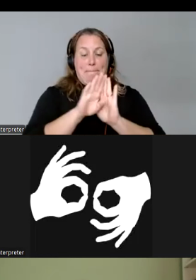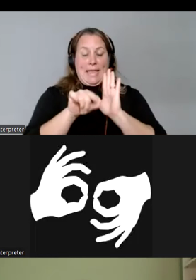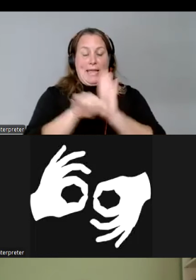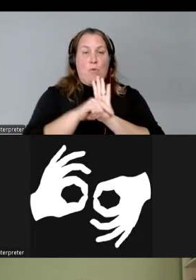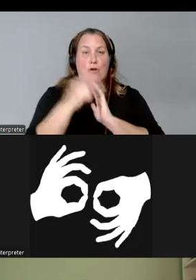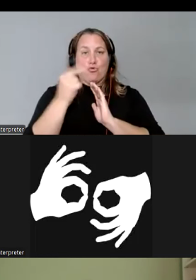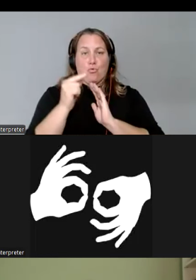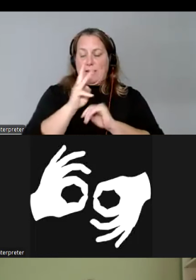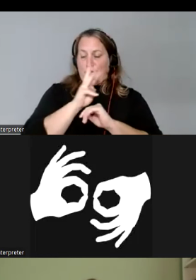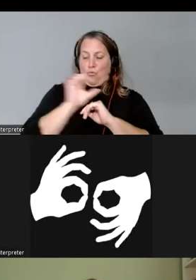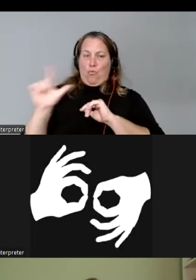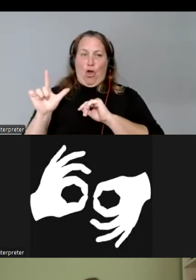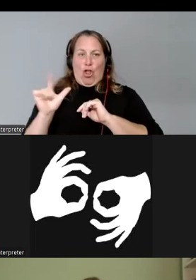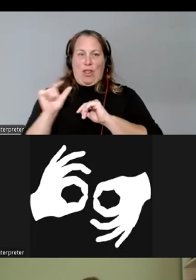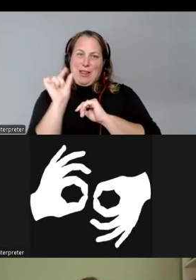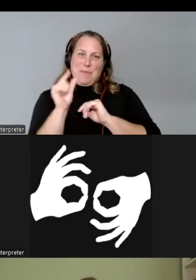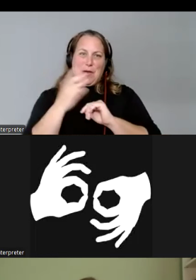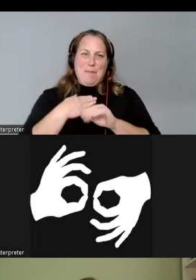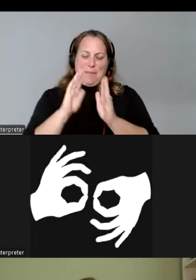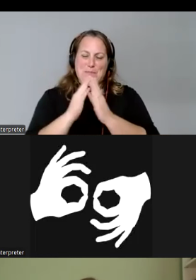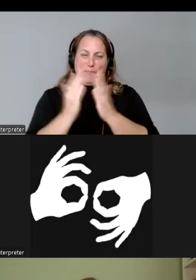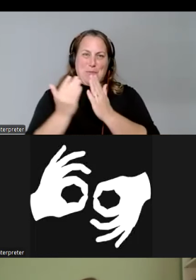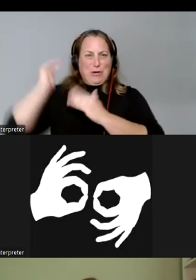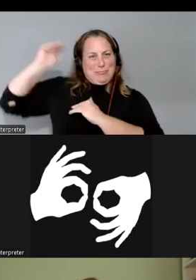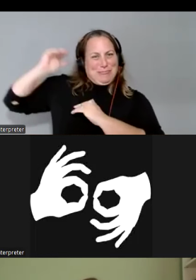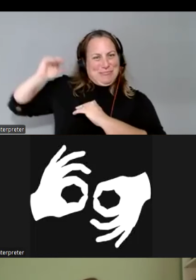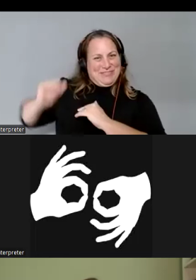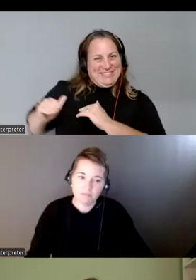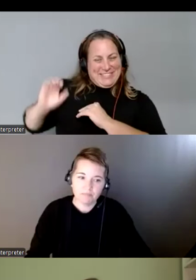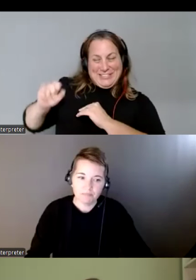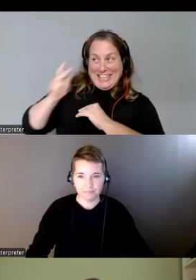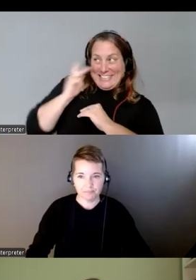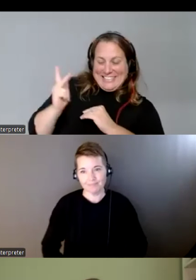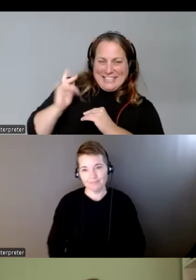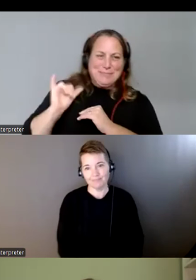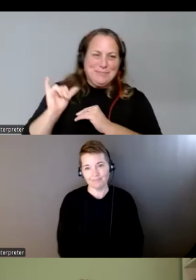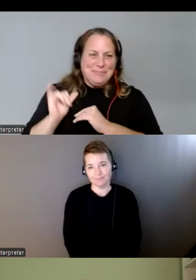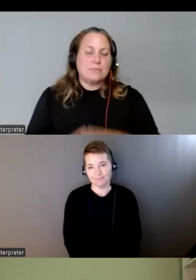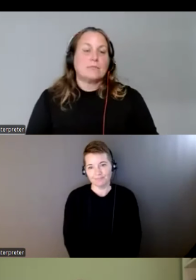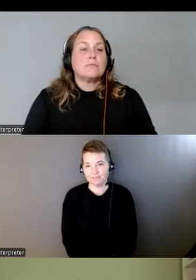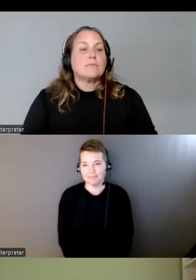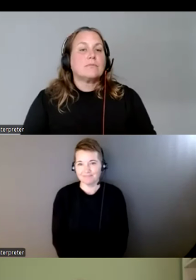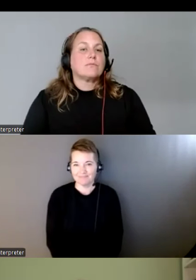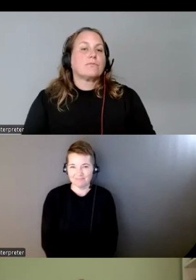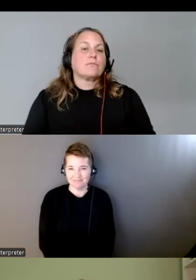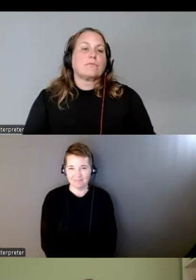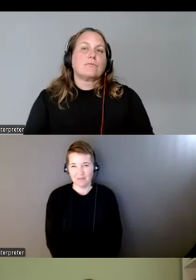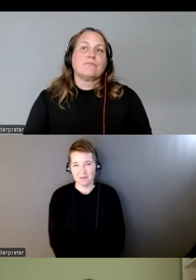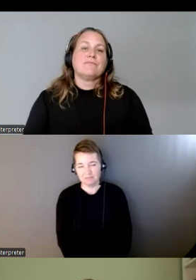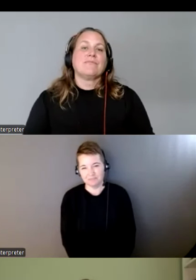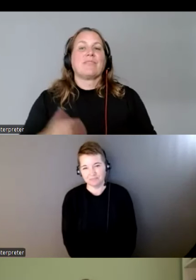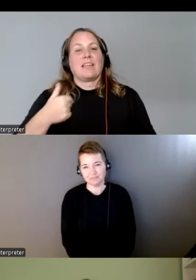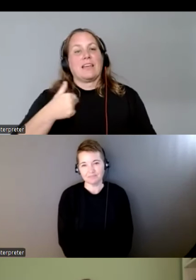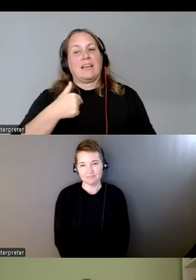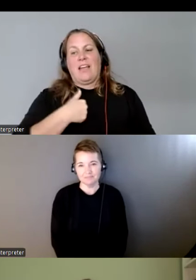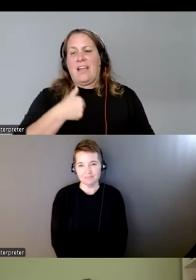bit of my bookcase is in the frame as well. And I am basically the person you can reach